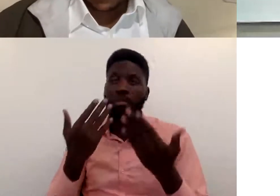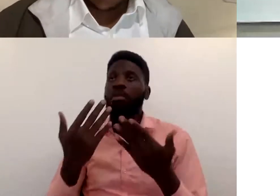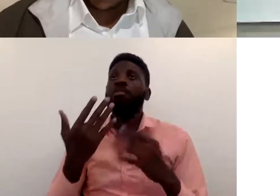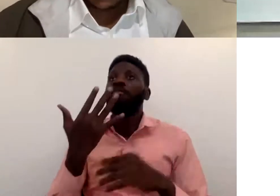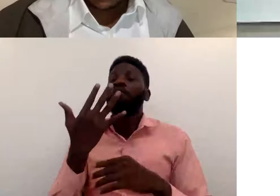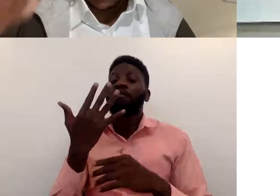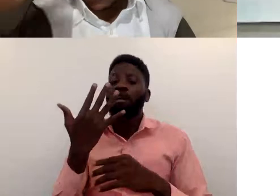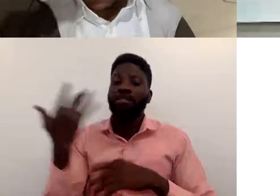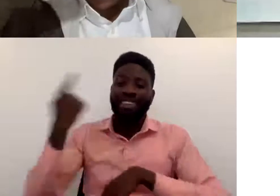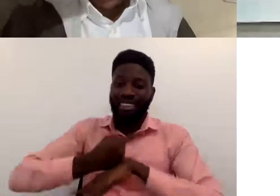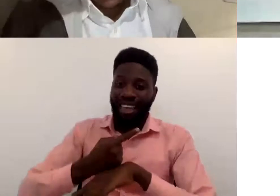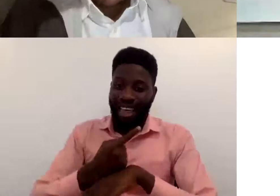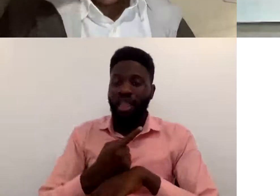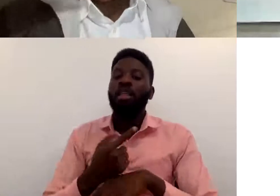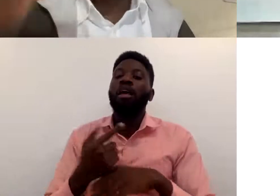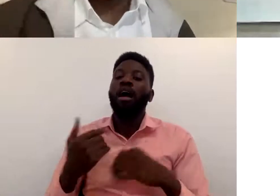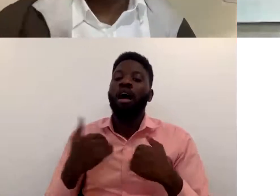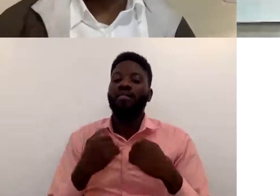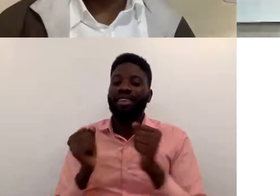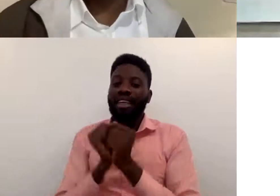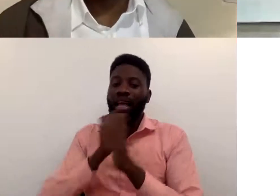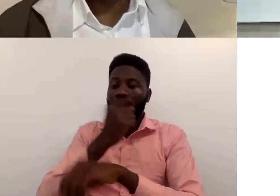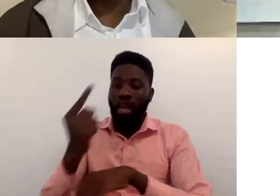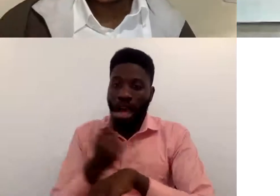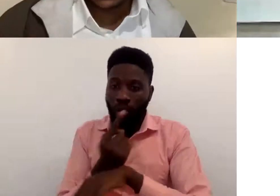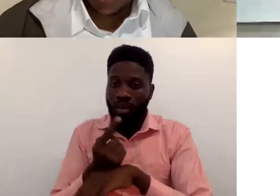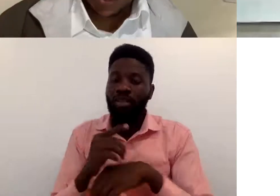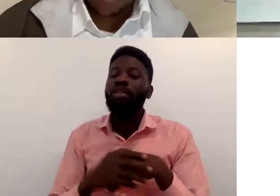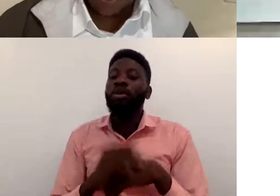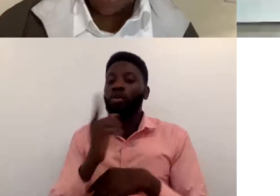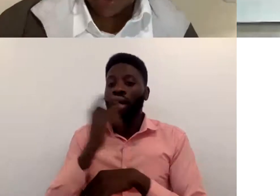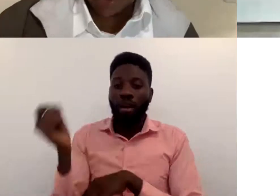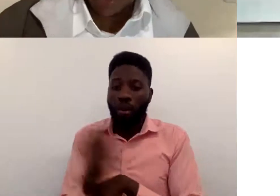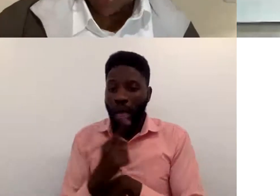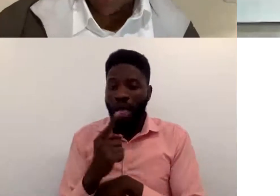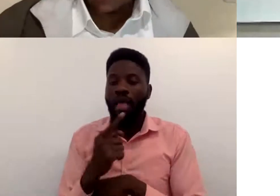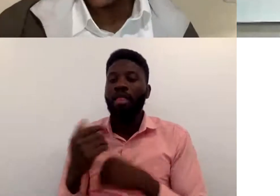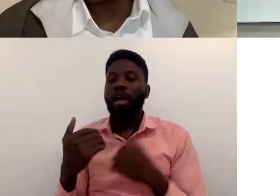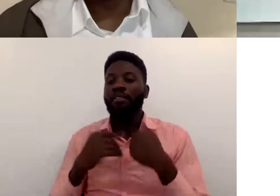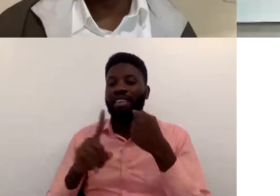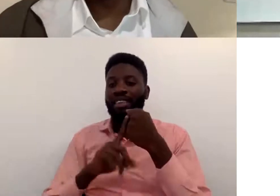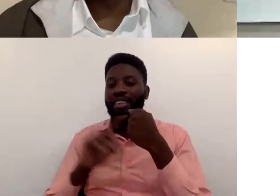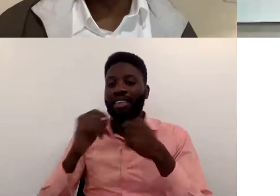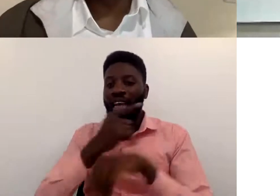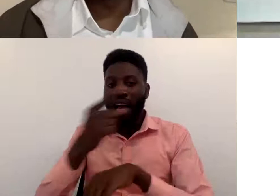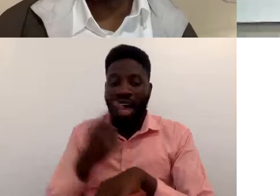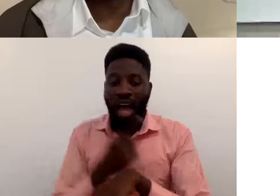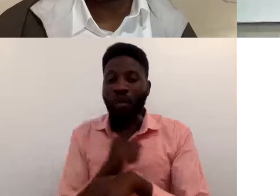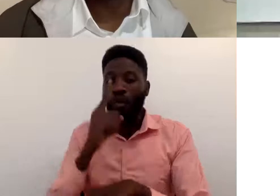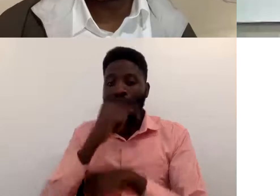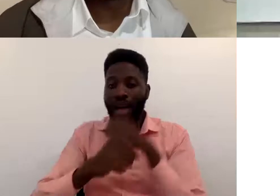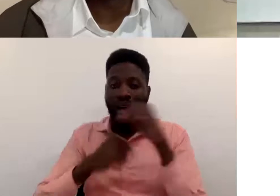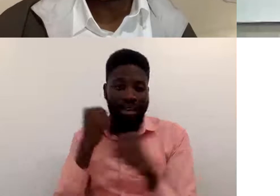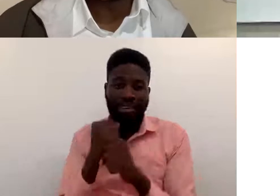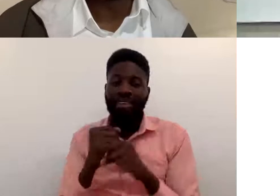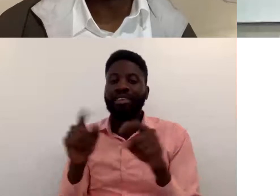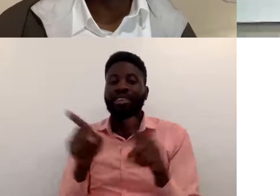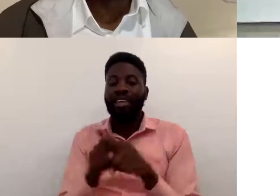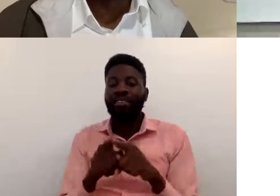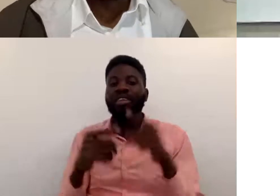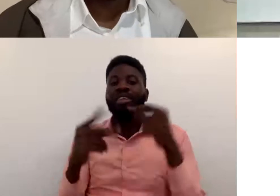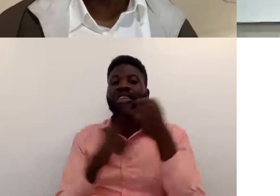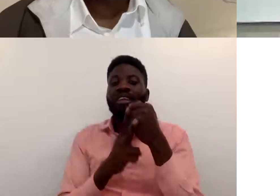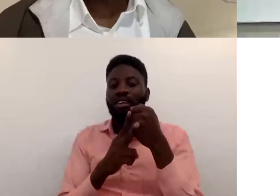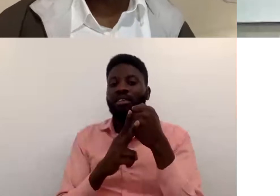week, that's 10 hours. In a month, that's 60 hours. In a year, that's 720